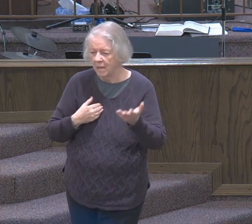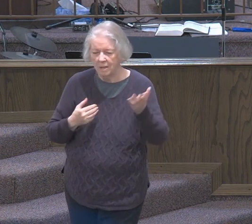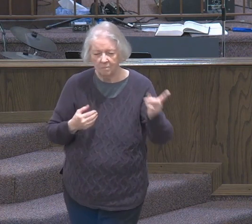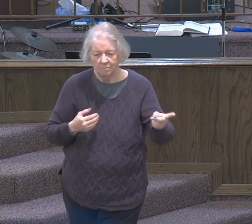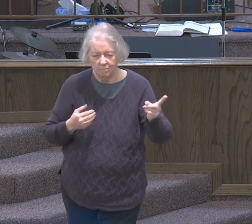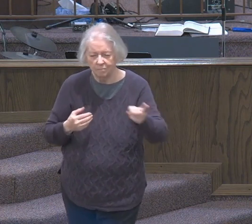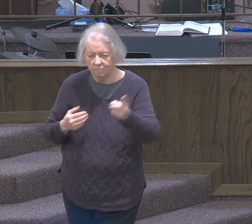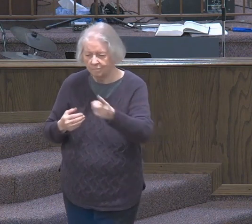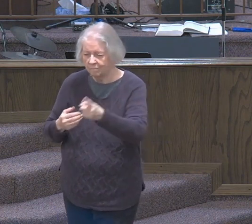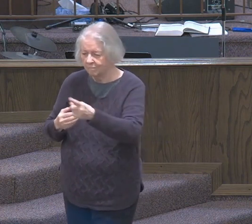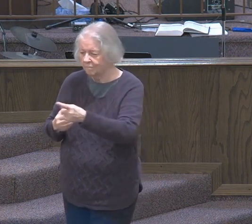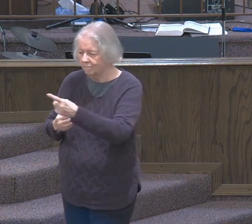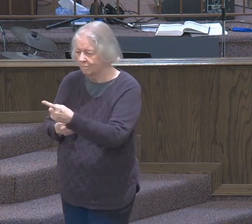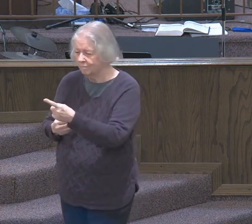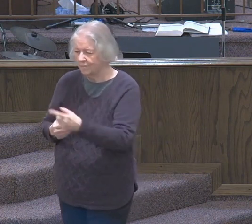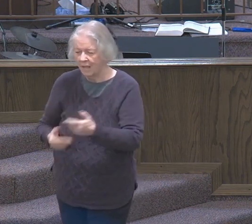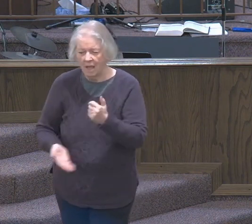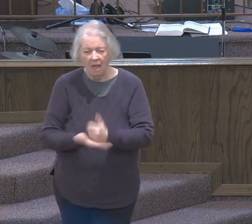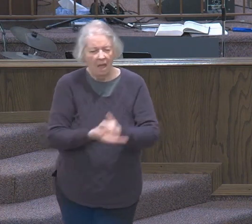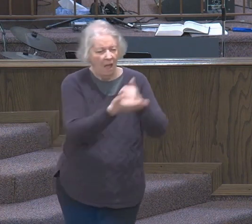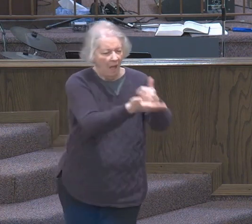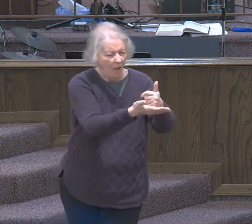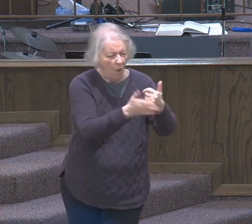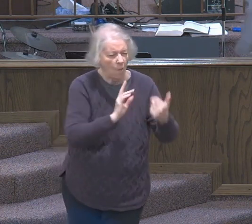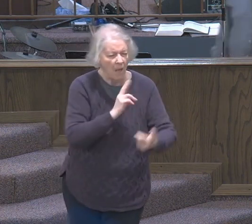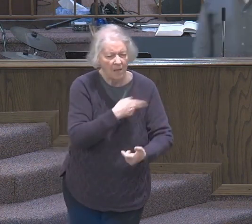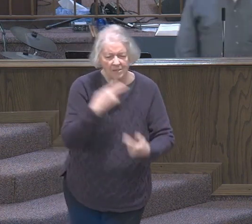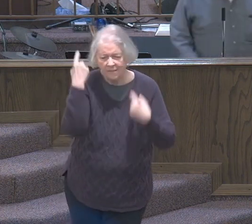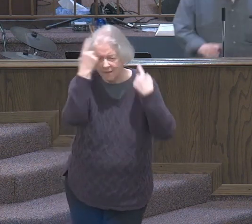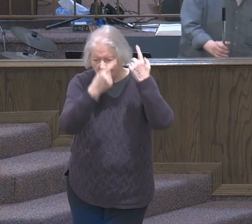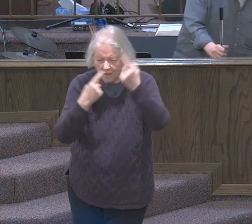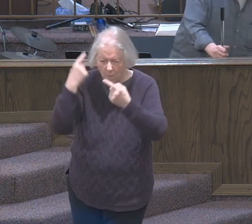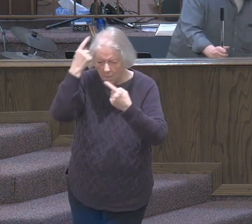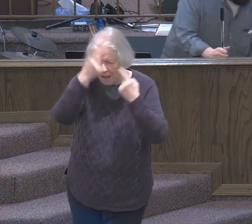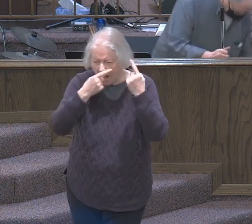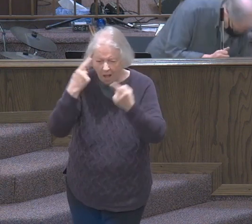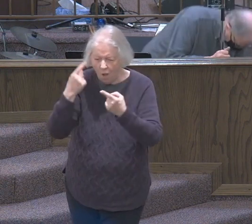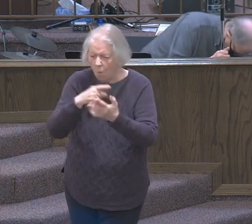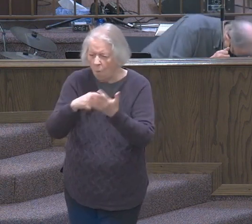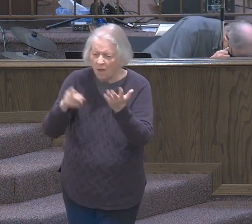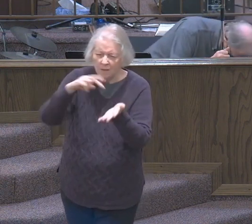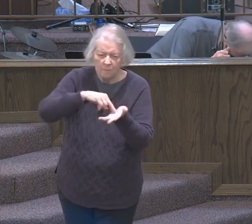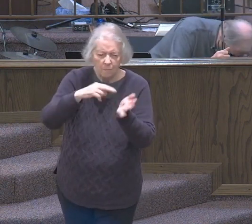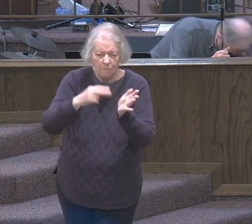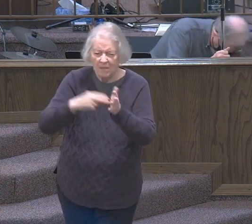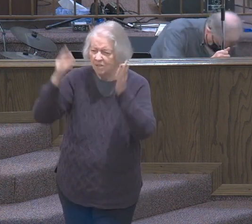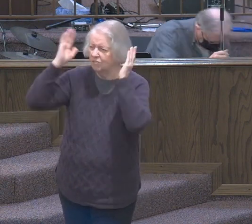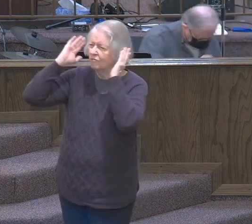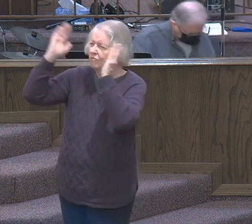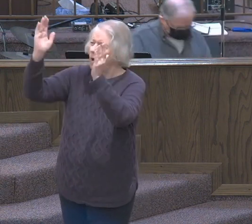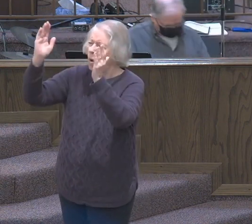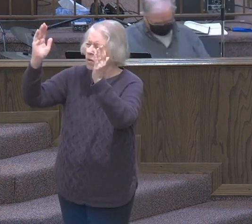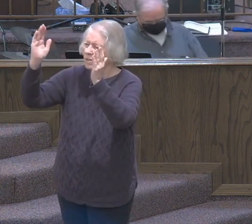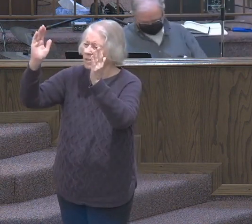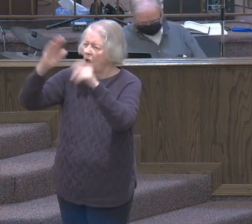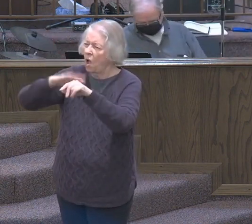disciplined in that, and may we think about what it means to really focus on you and respond rightly to you. You